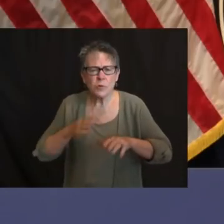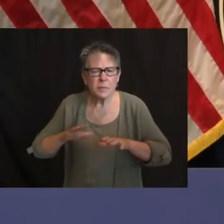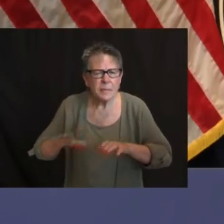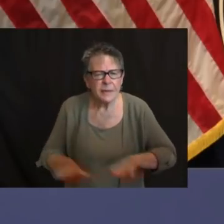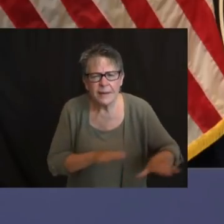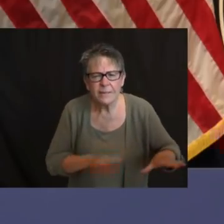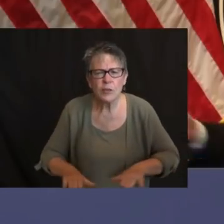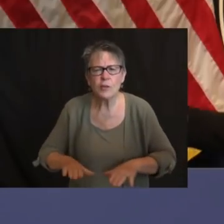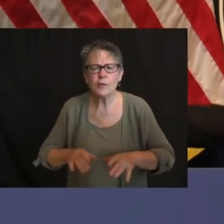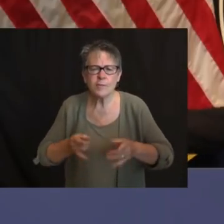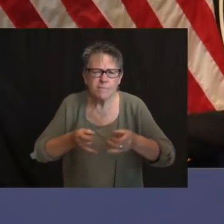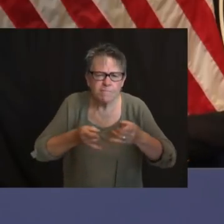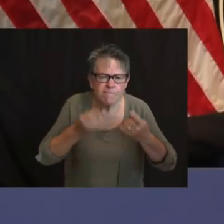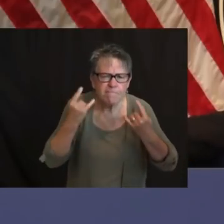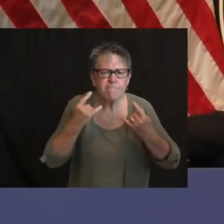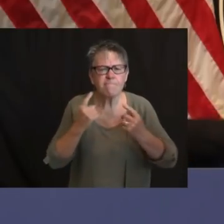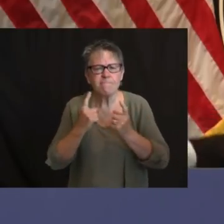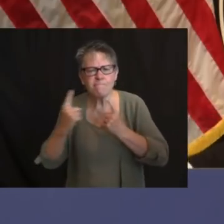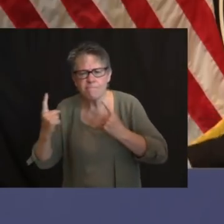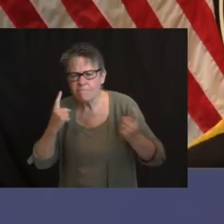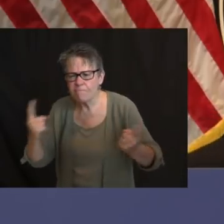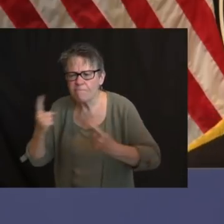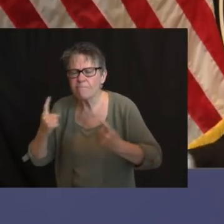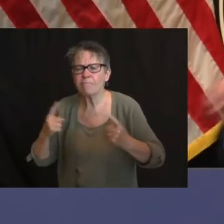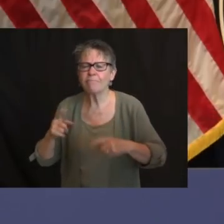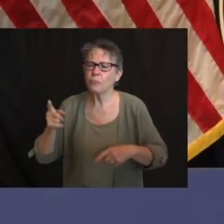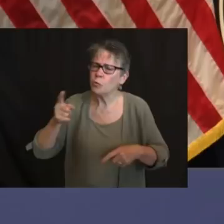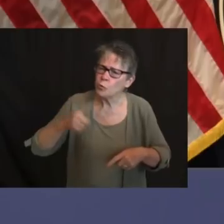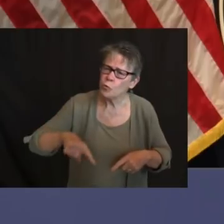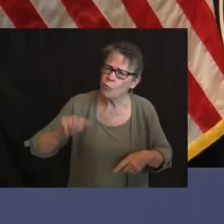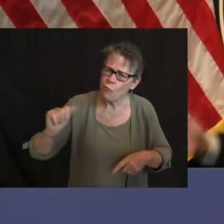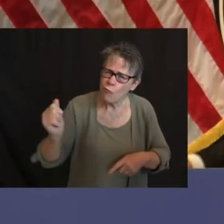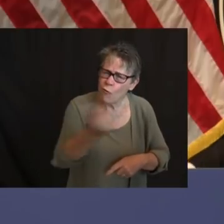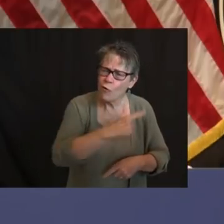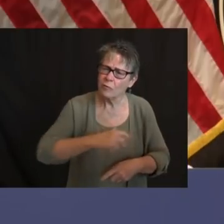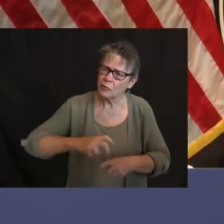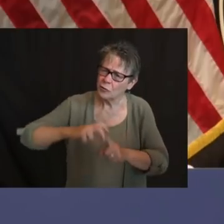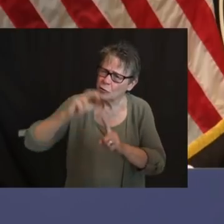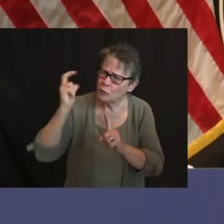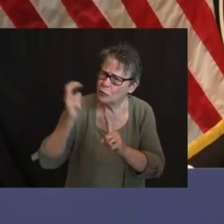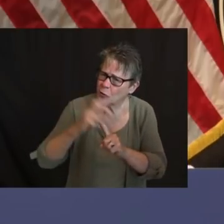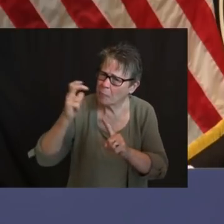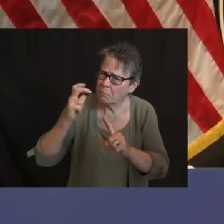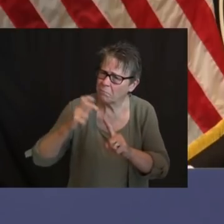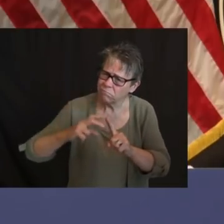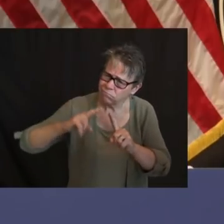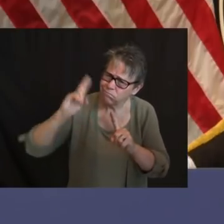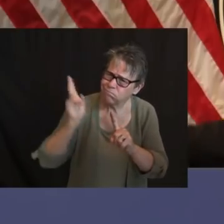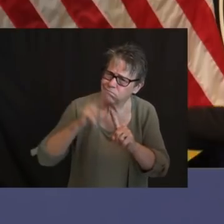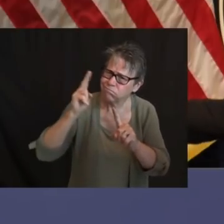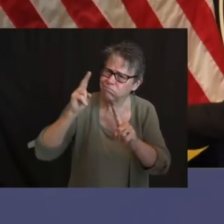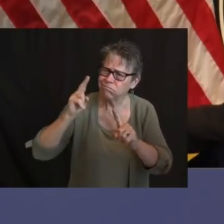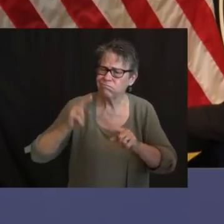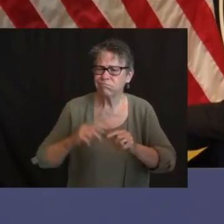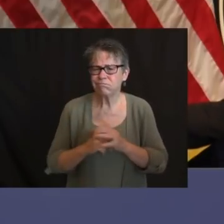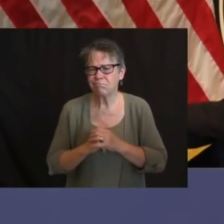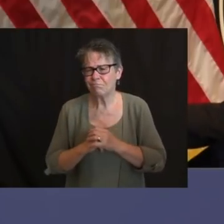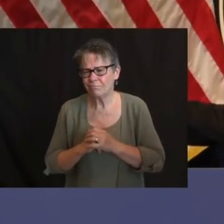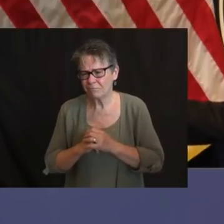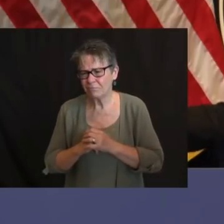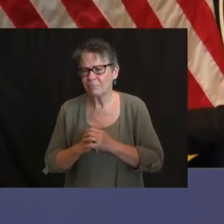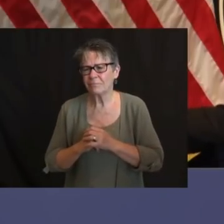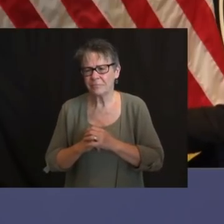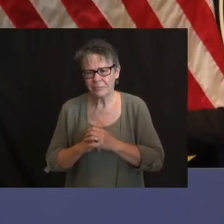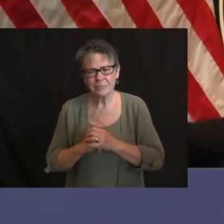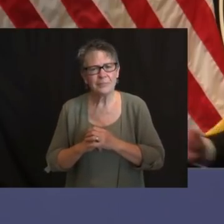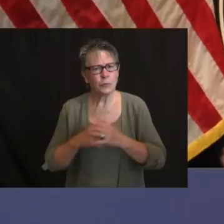American state, you don't get a rate of transmission as low as ours, given where we were 99 days ago. Forget what we do up here. We